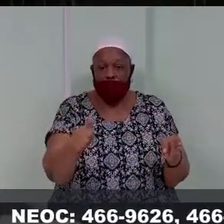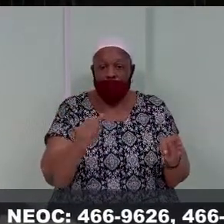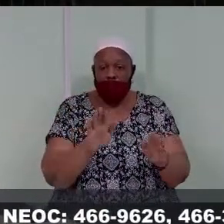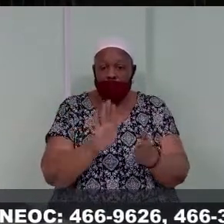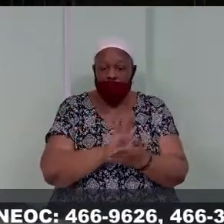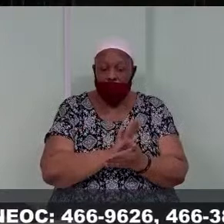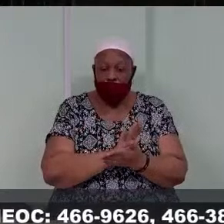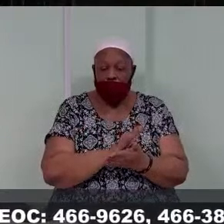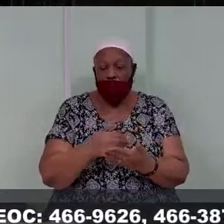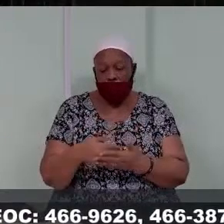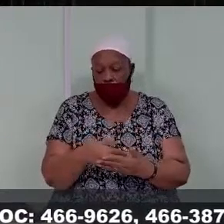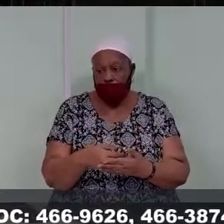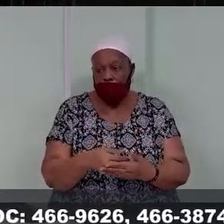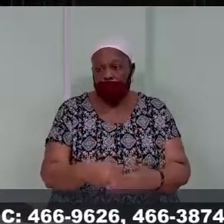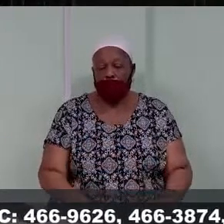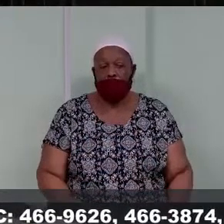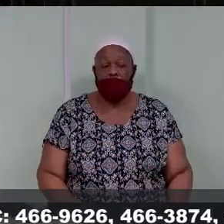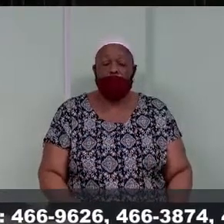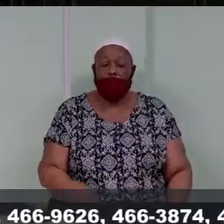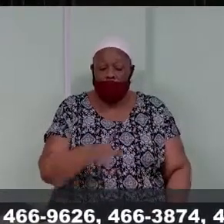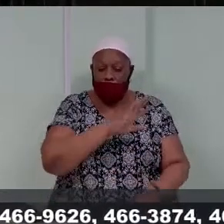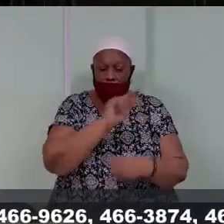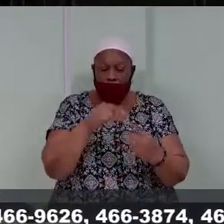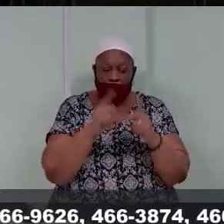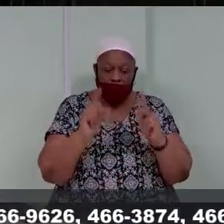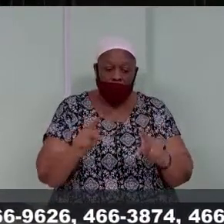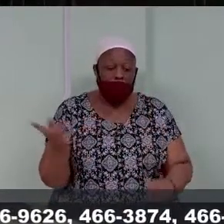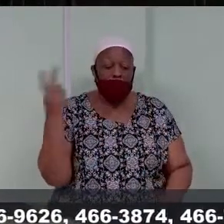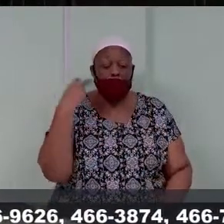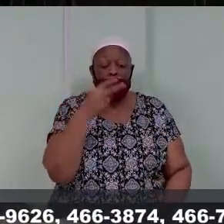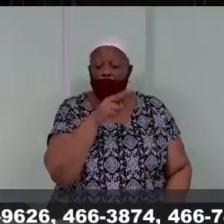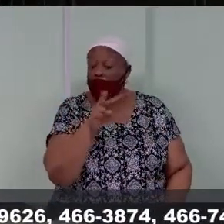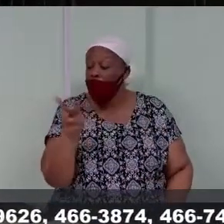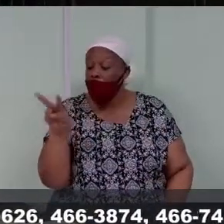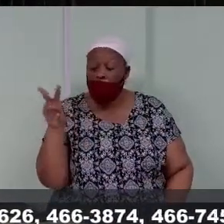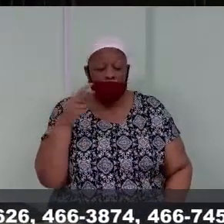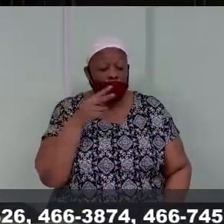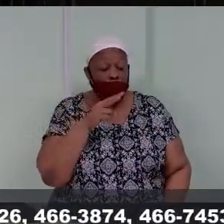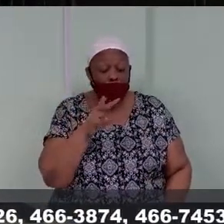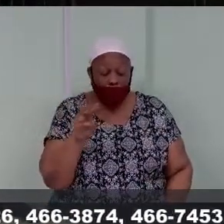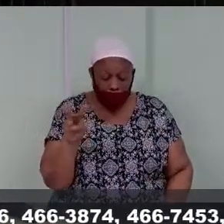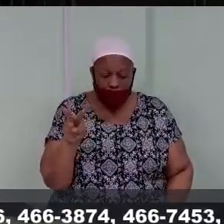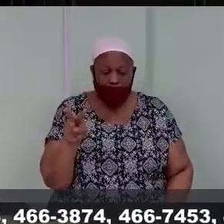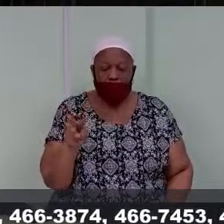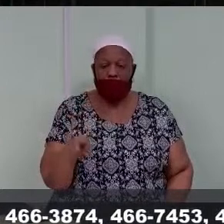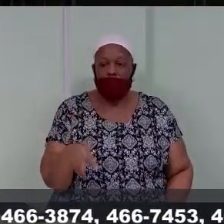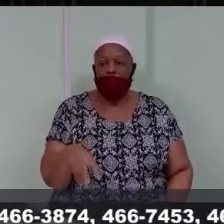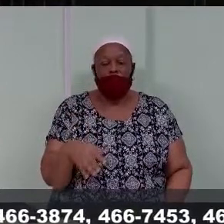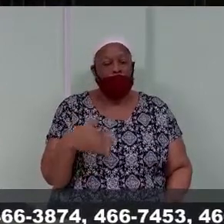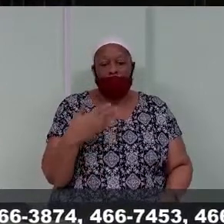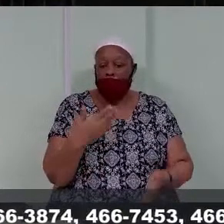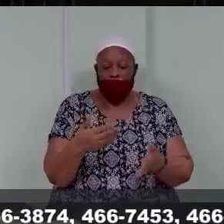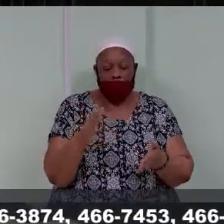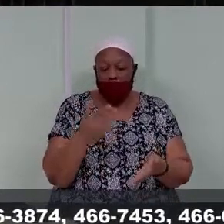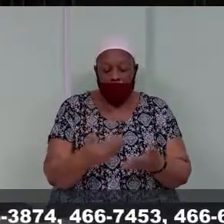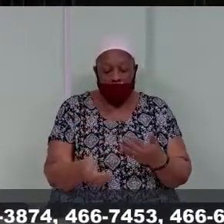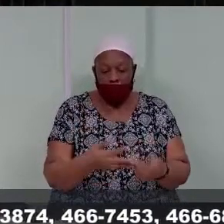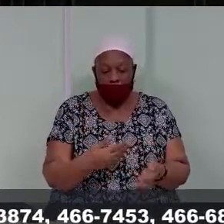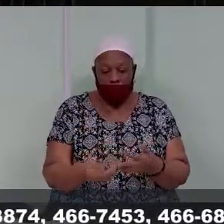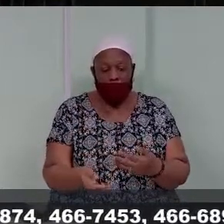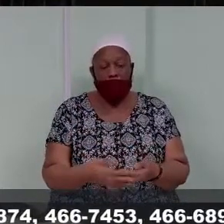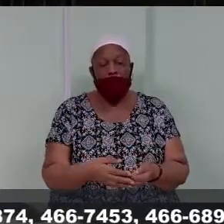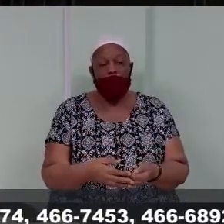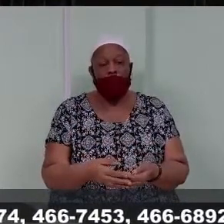the inspection standards. Whilst there may be no specific law underpinning some of the